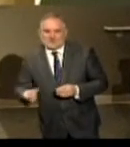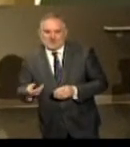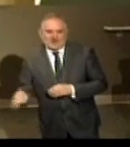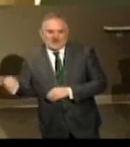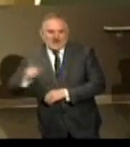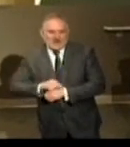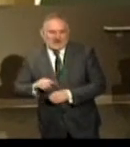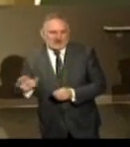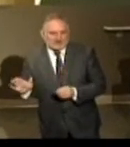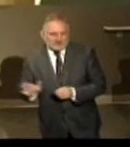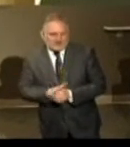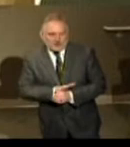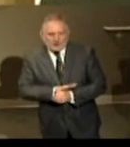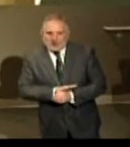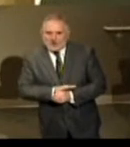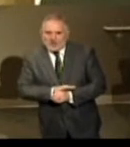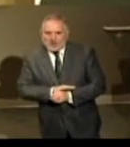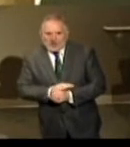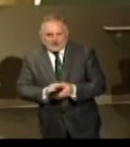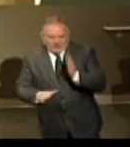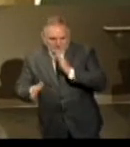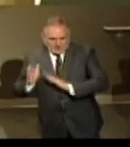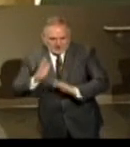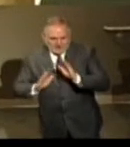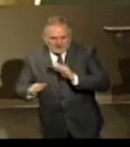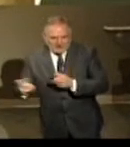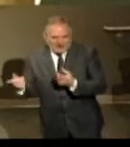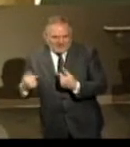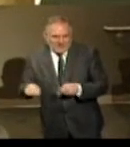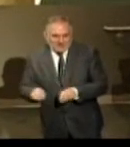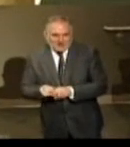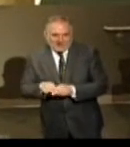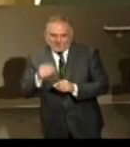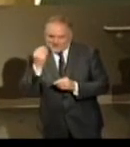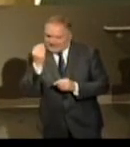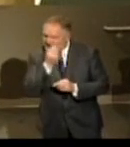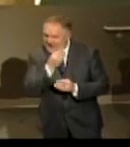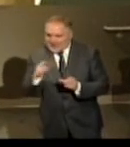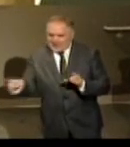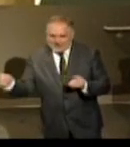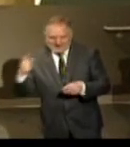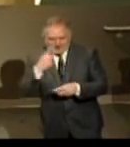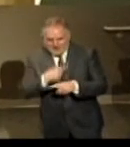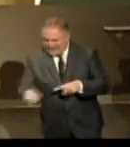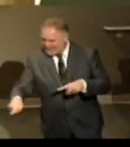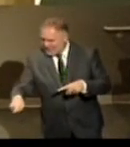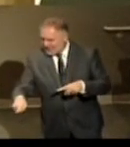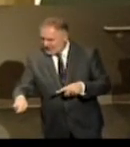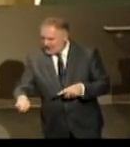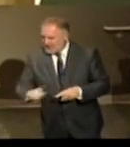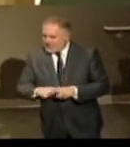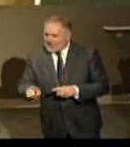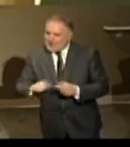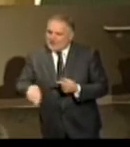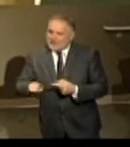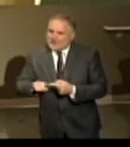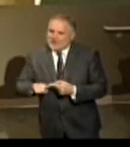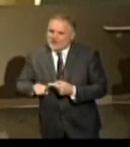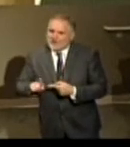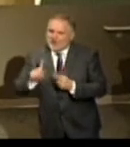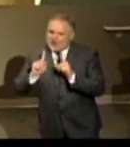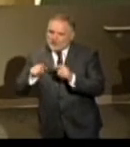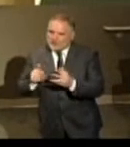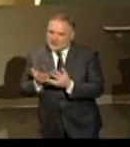and he's cut down. You're going to have him. But when we go through those times in suffering, we can commit everything to him because he is a